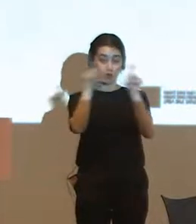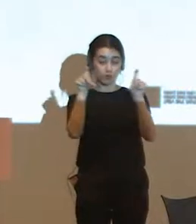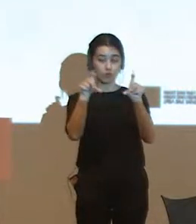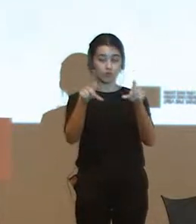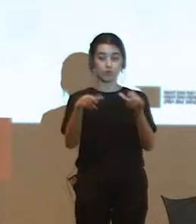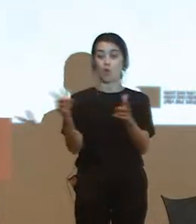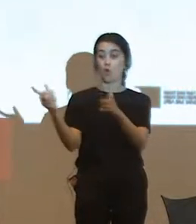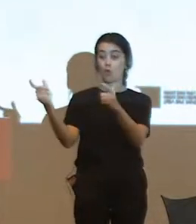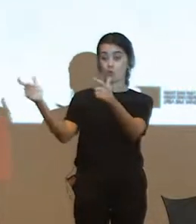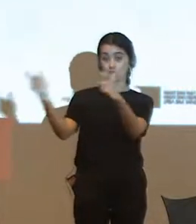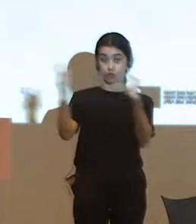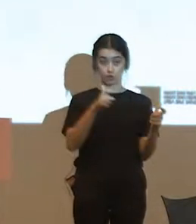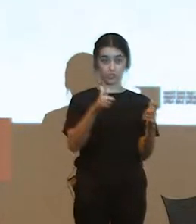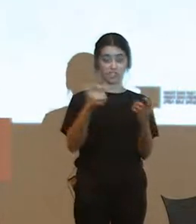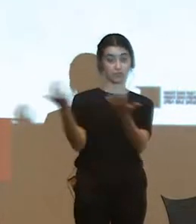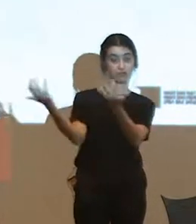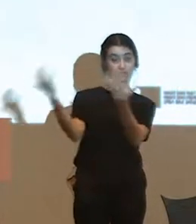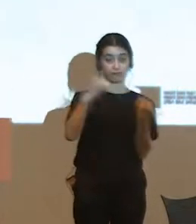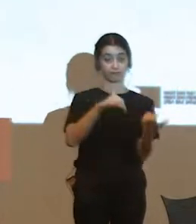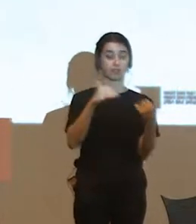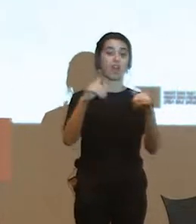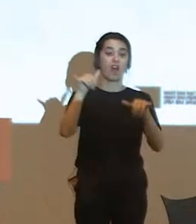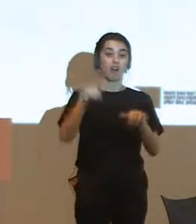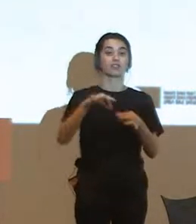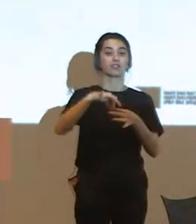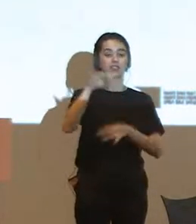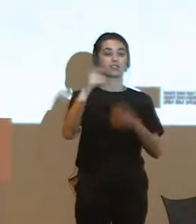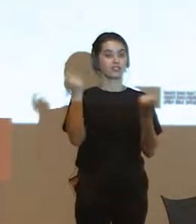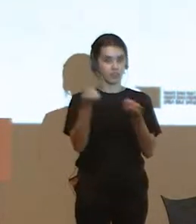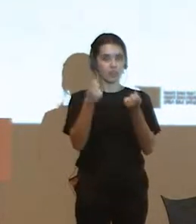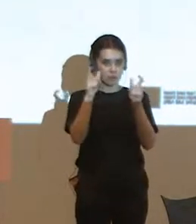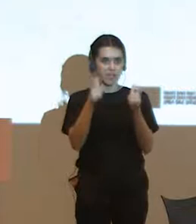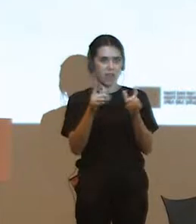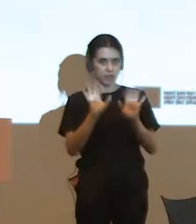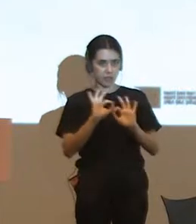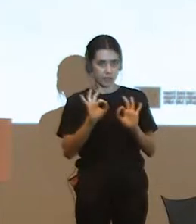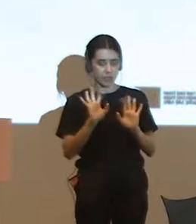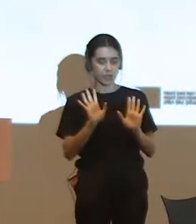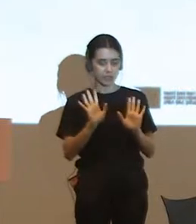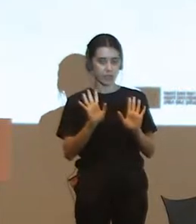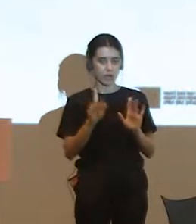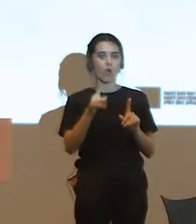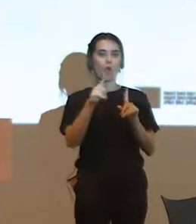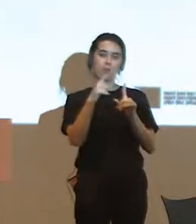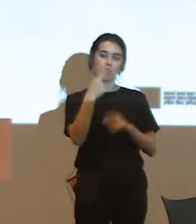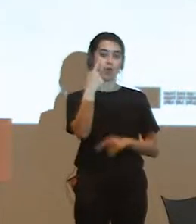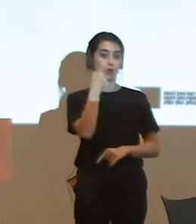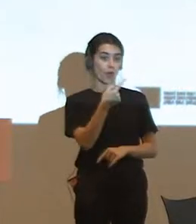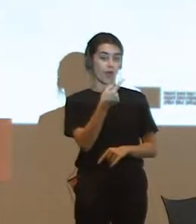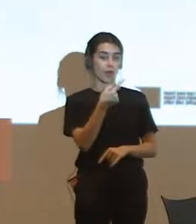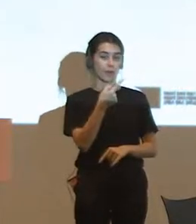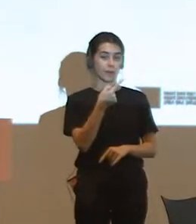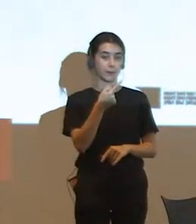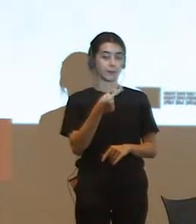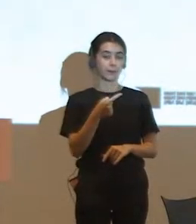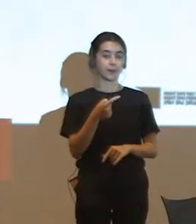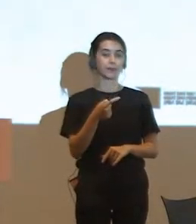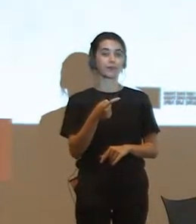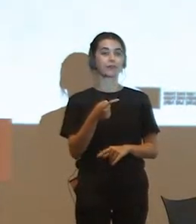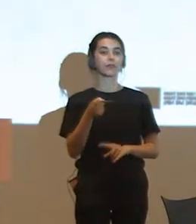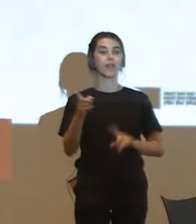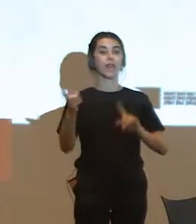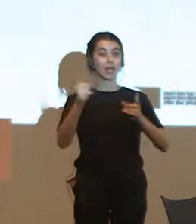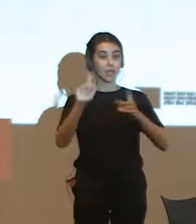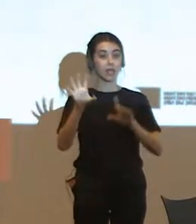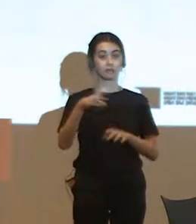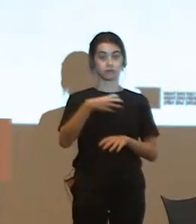also and it's very hard when your leaders and your population